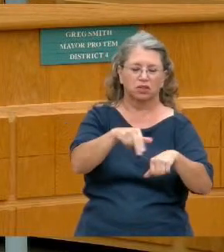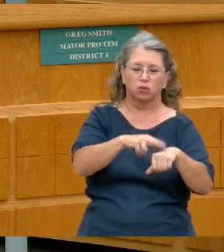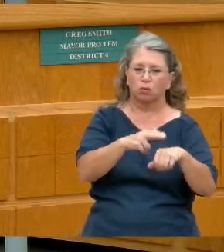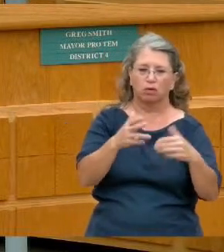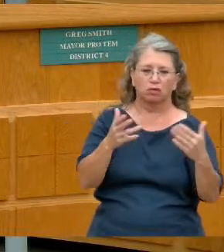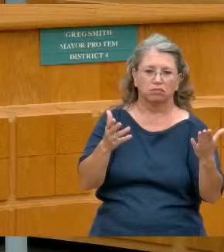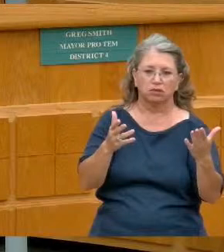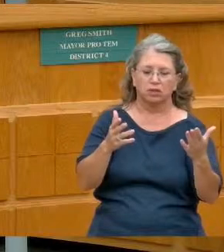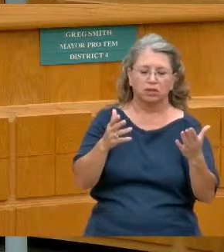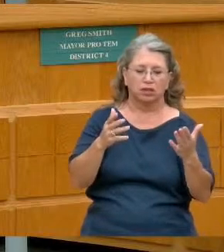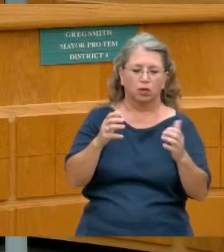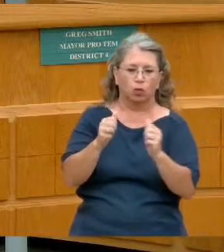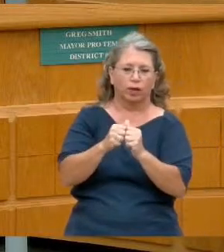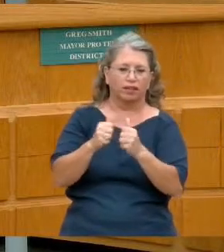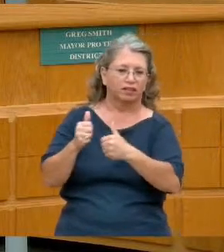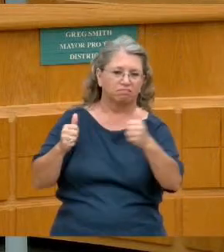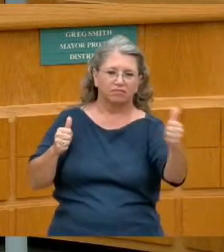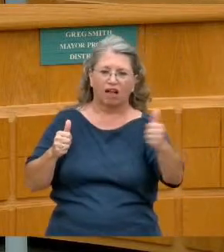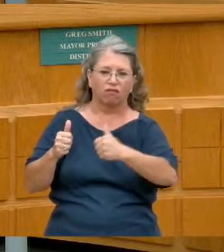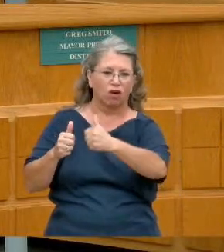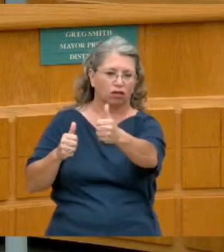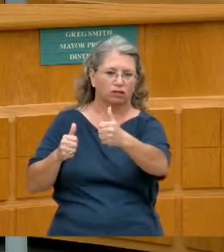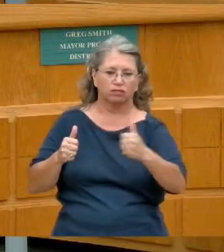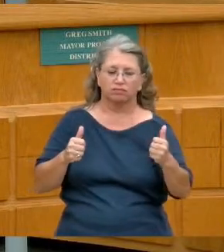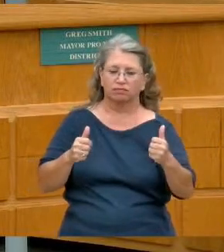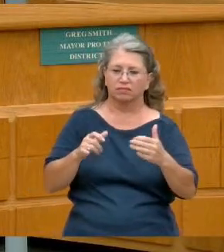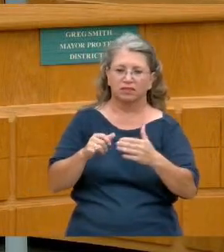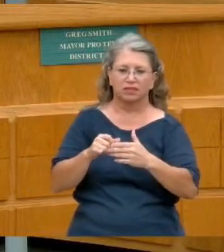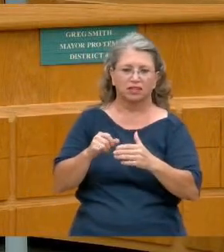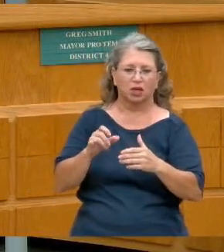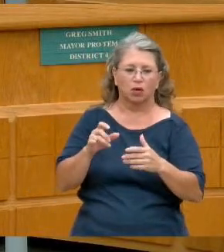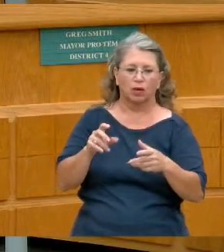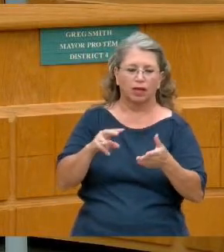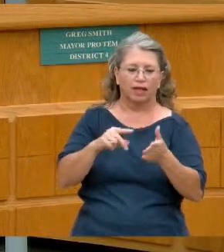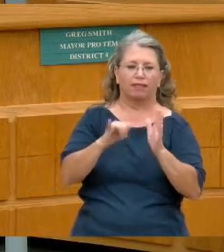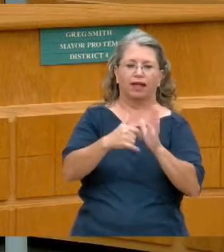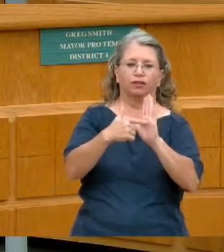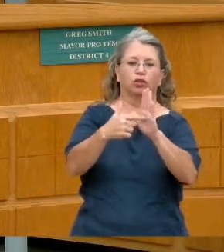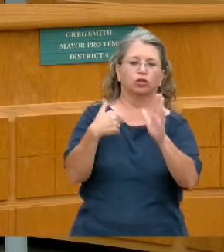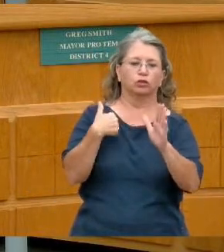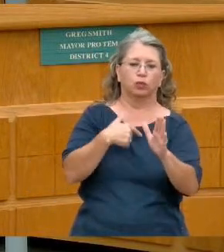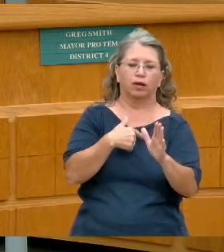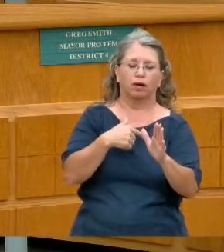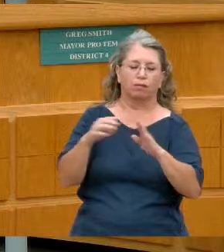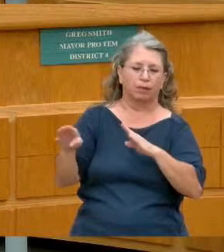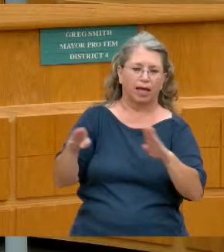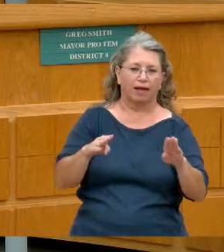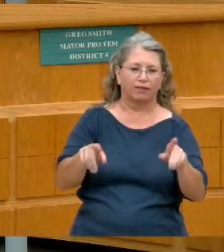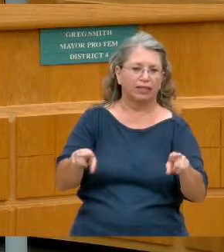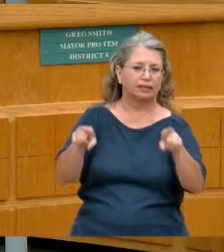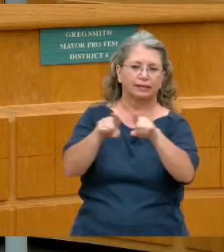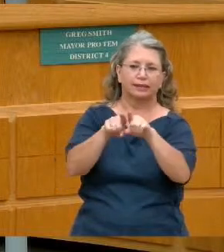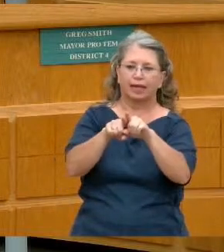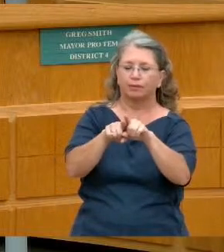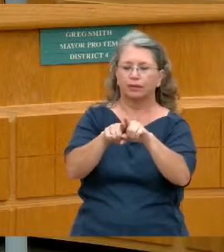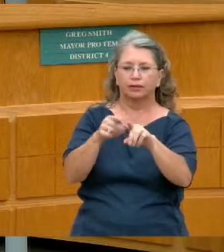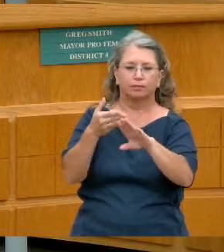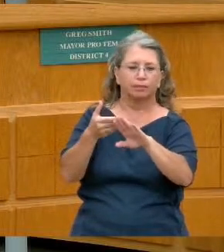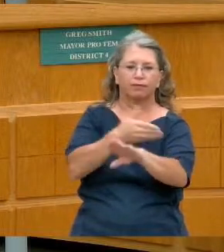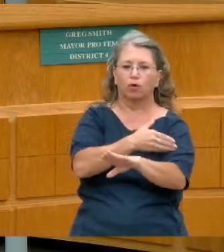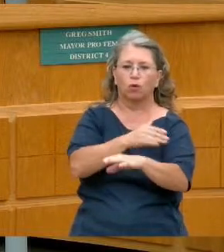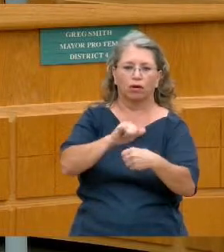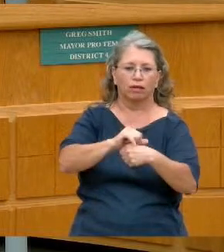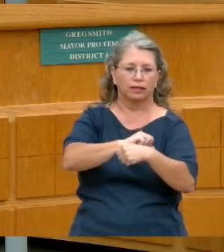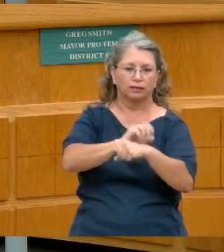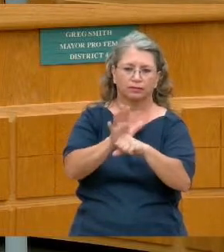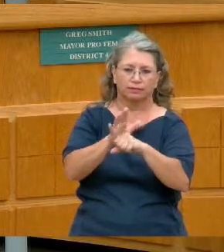distance traveled. So it's up. We're behaving like we were before the pandemic started in terms of distance traveled.